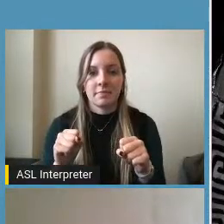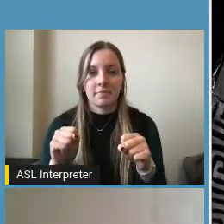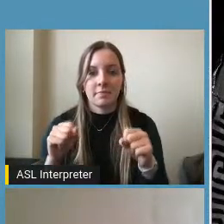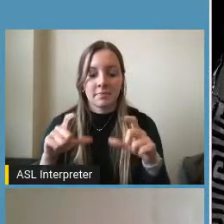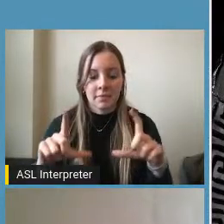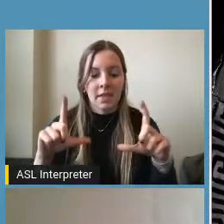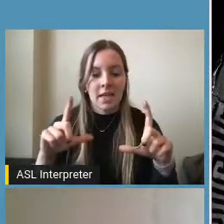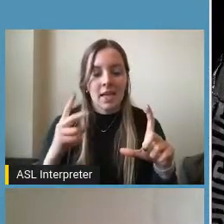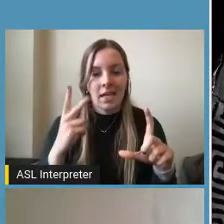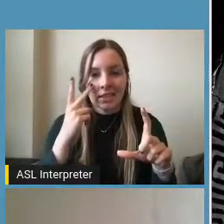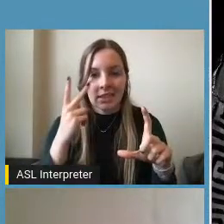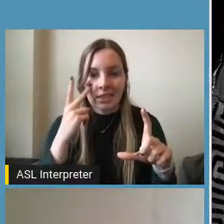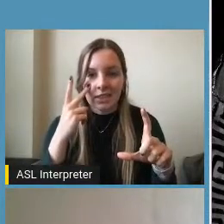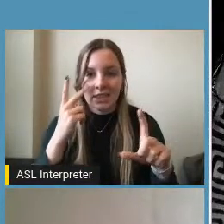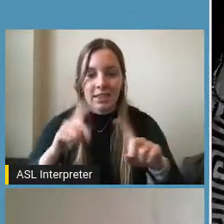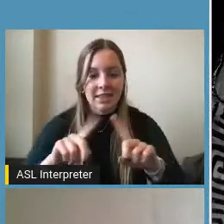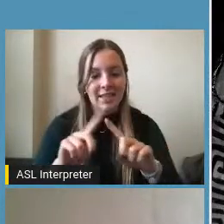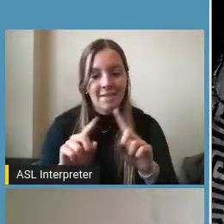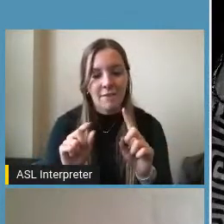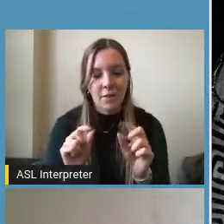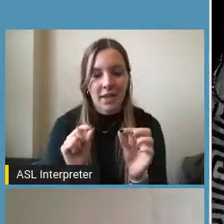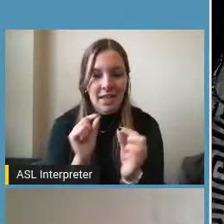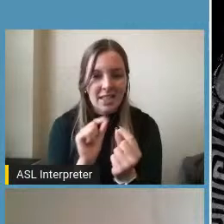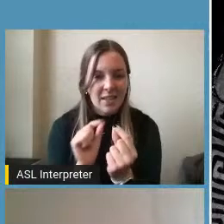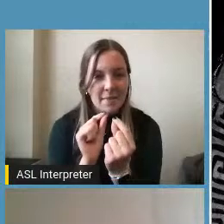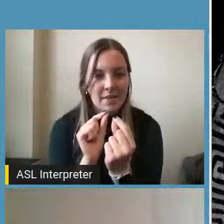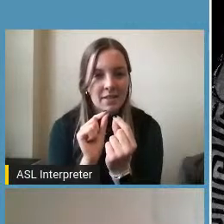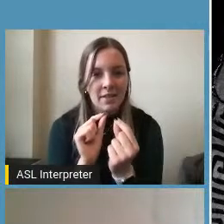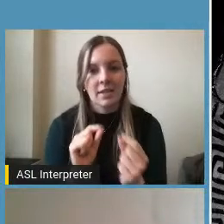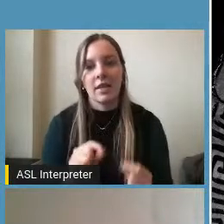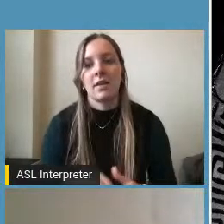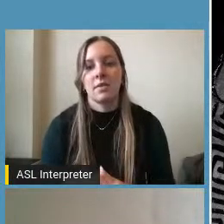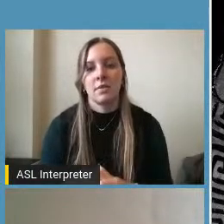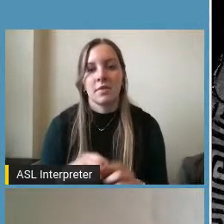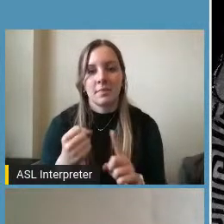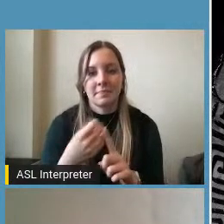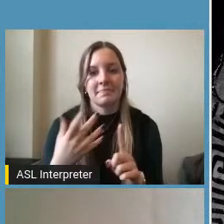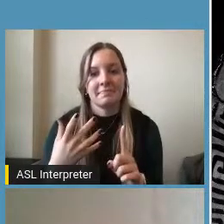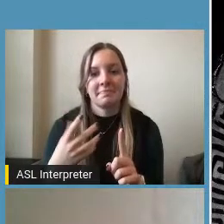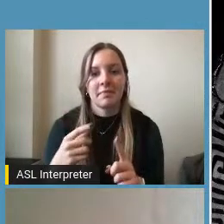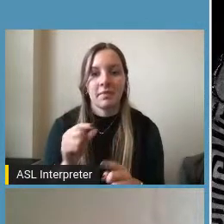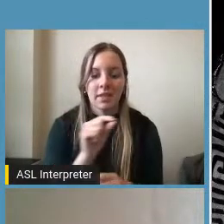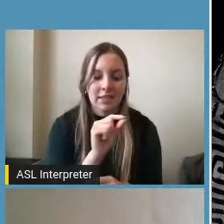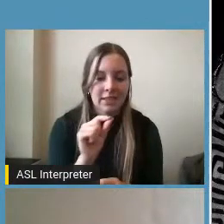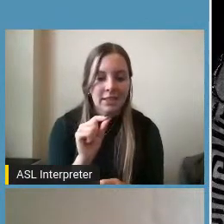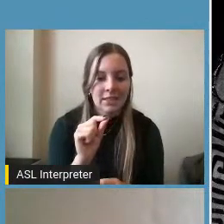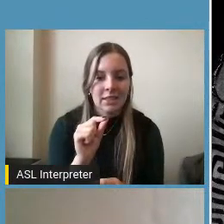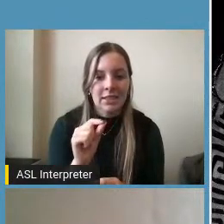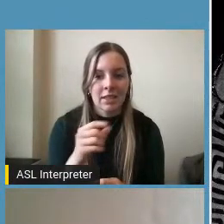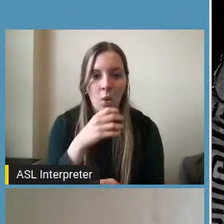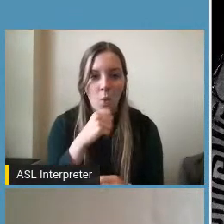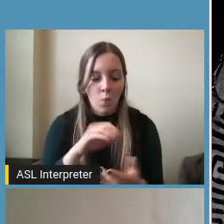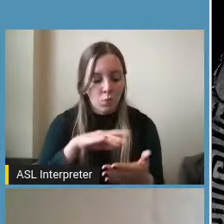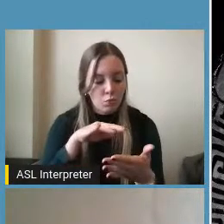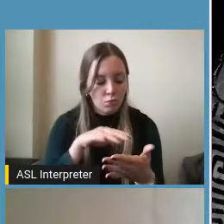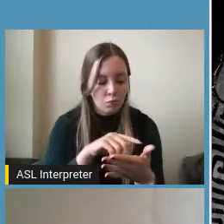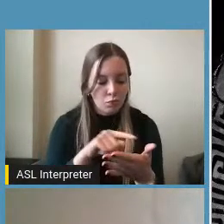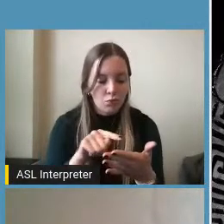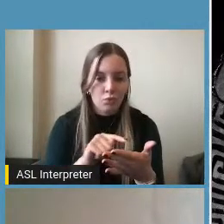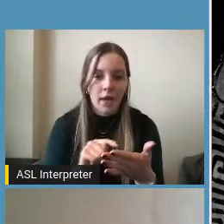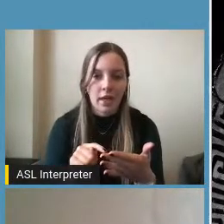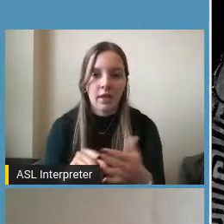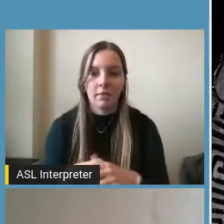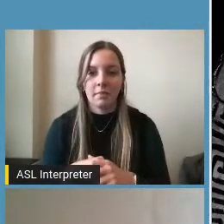really valuable for looking at fine surface details, inscriptions, and so forth. In this case, Sanchita's project